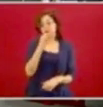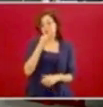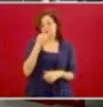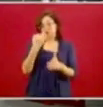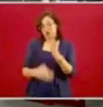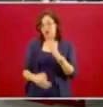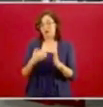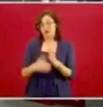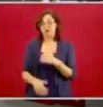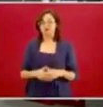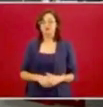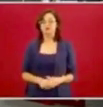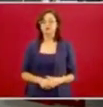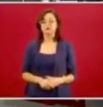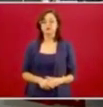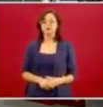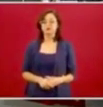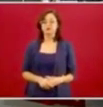Yeah.